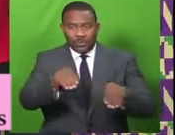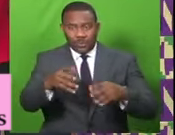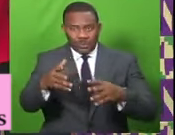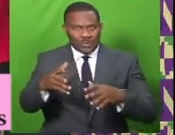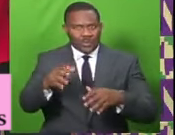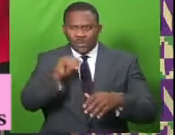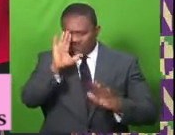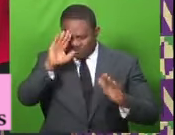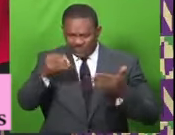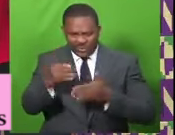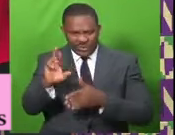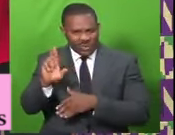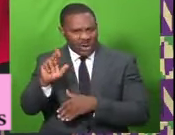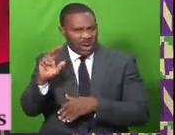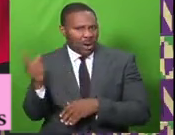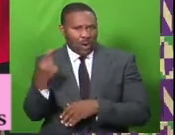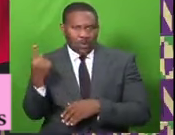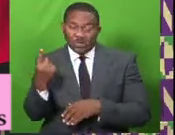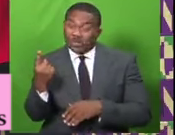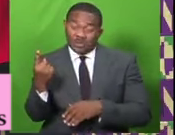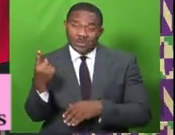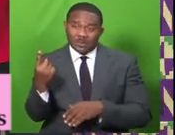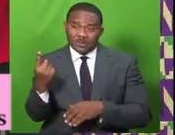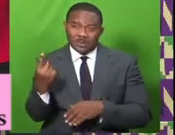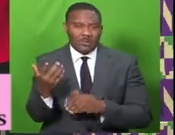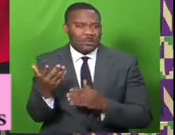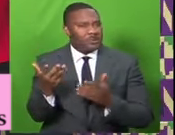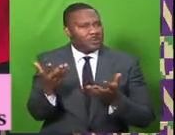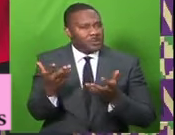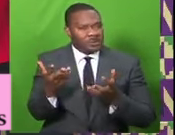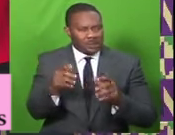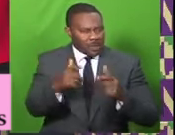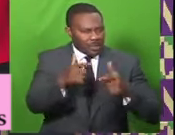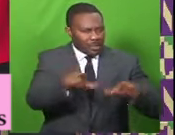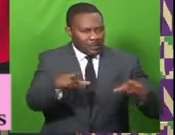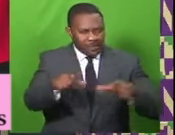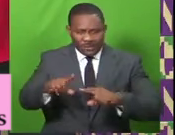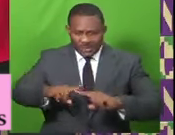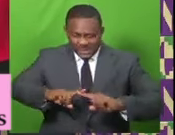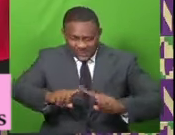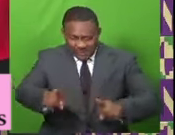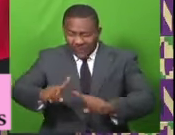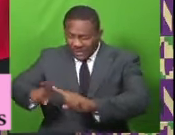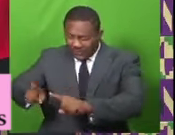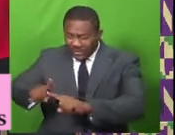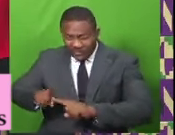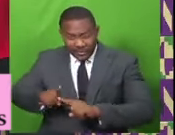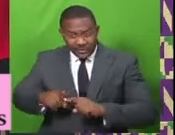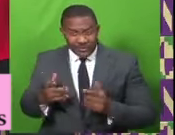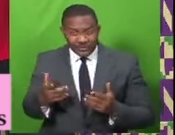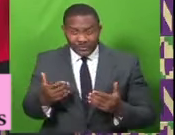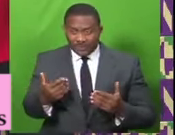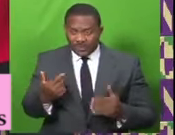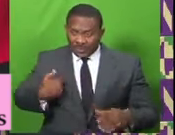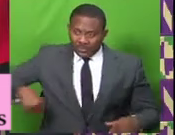and unity of our nation and to make it clear to all segments of our population that we are all part of the